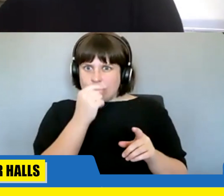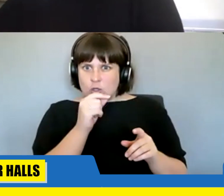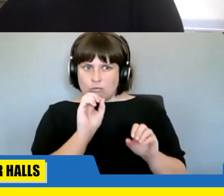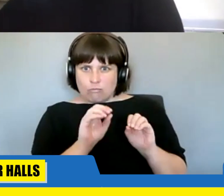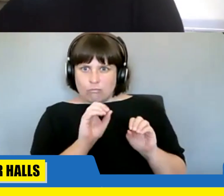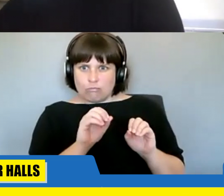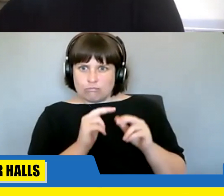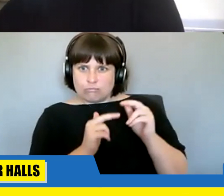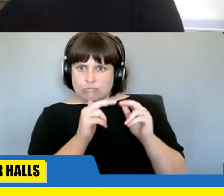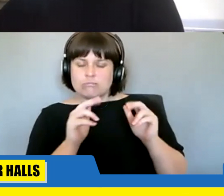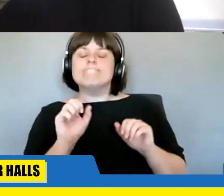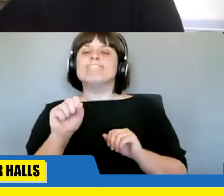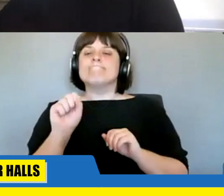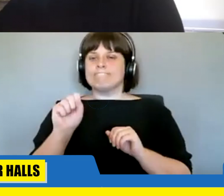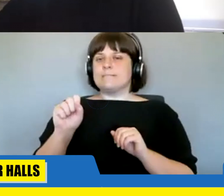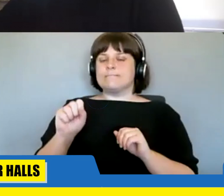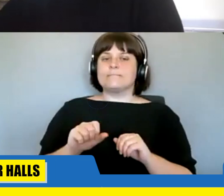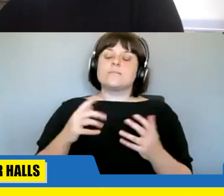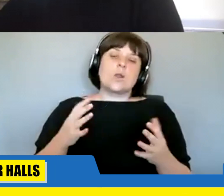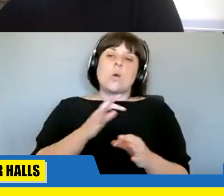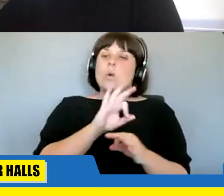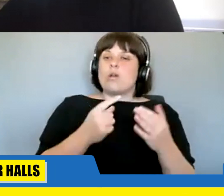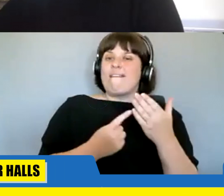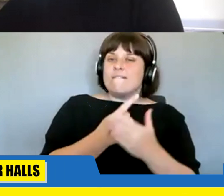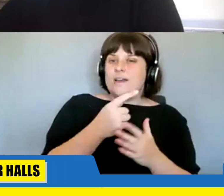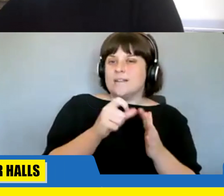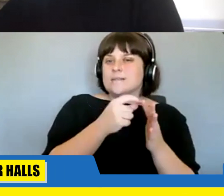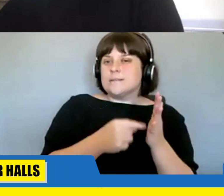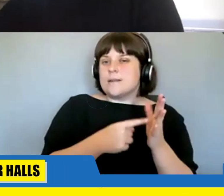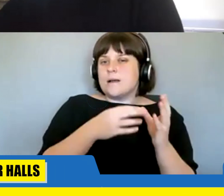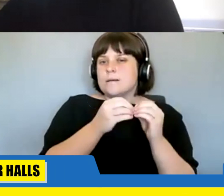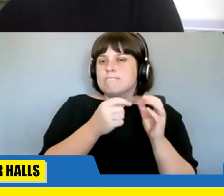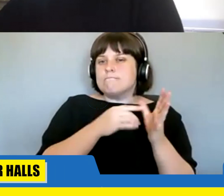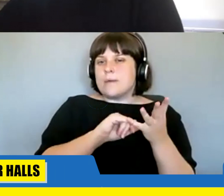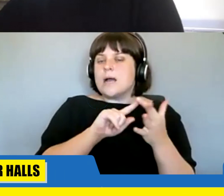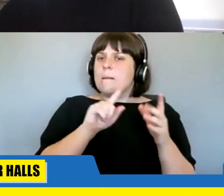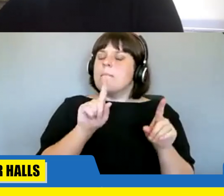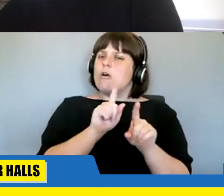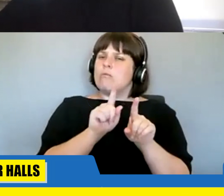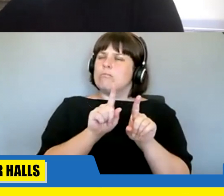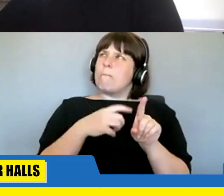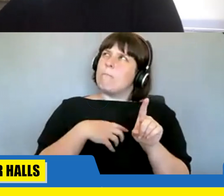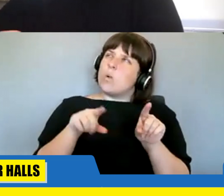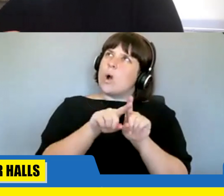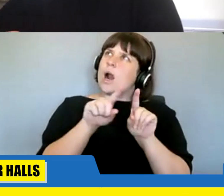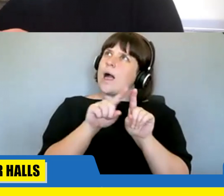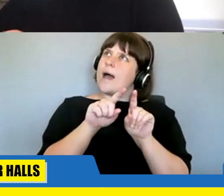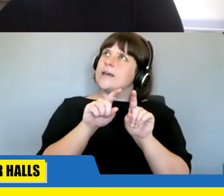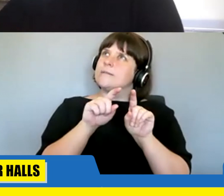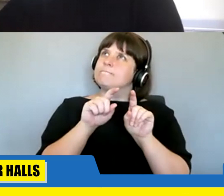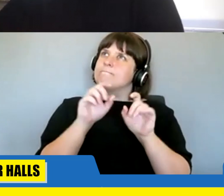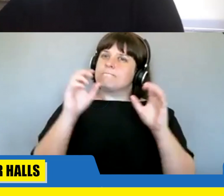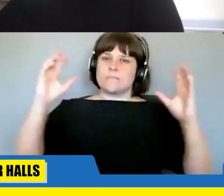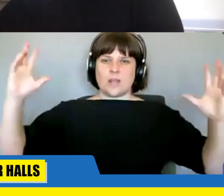database, an events-based database, but more of a holistic arts database, in which we've sort of divided people into